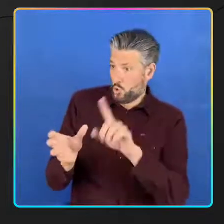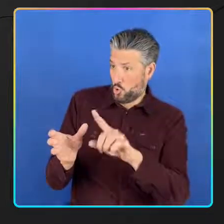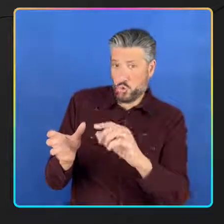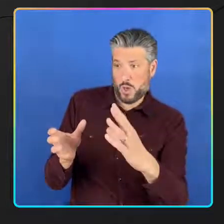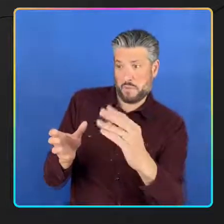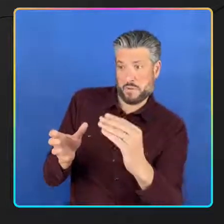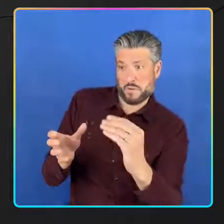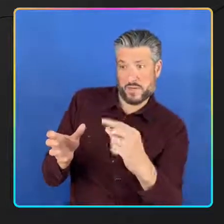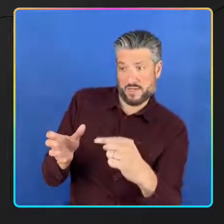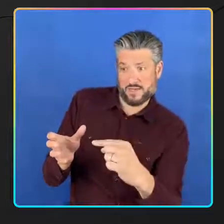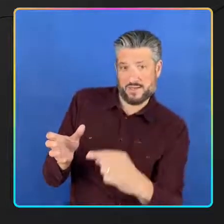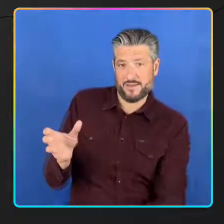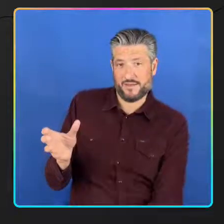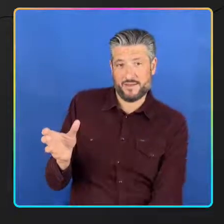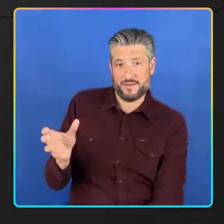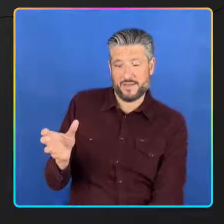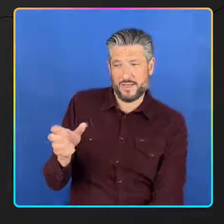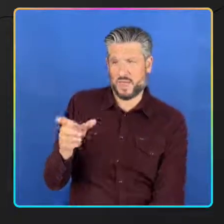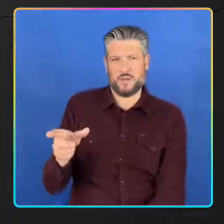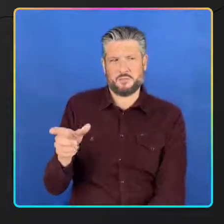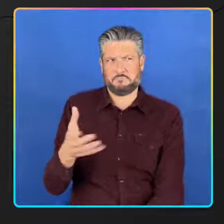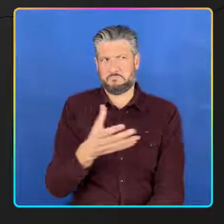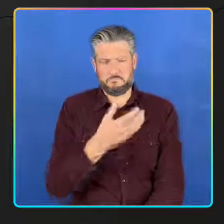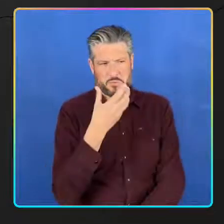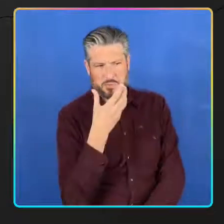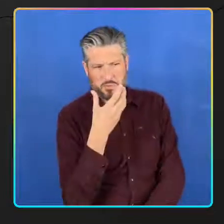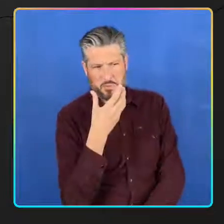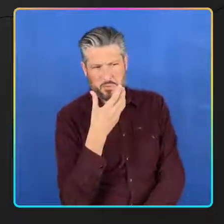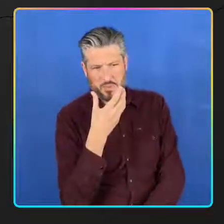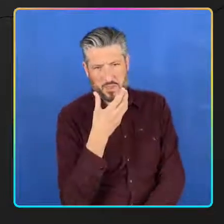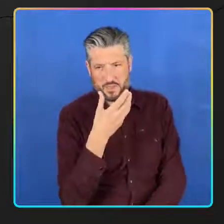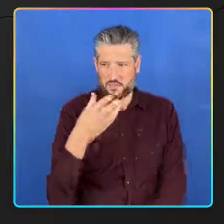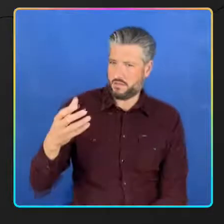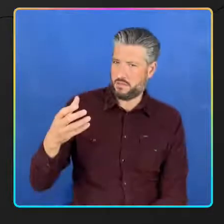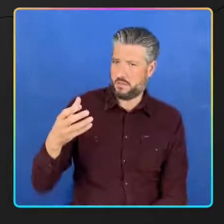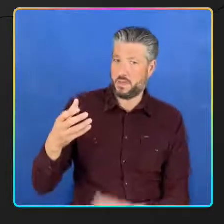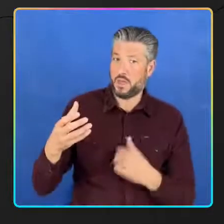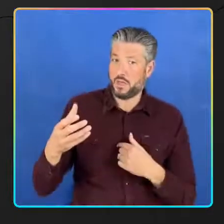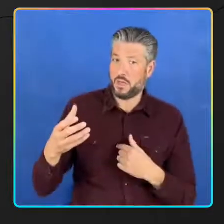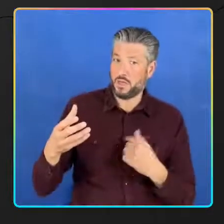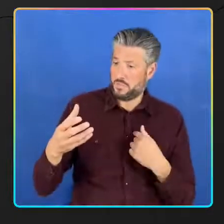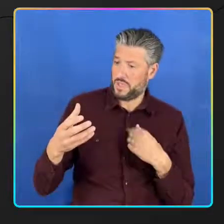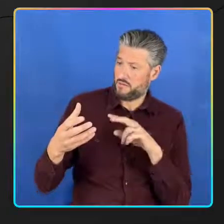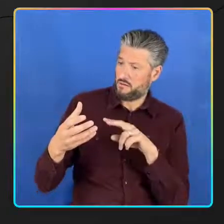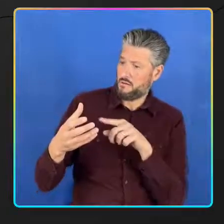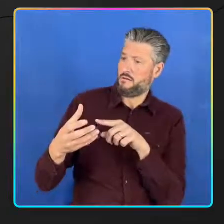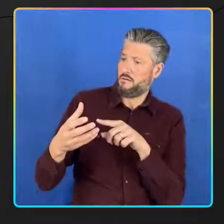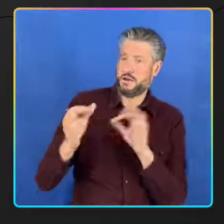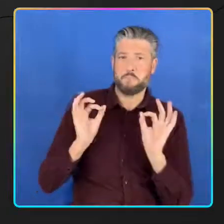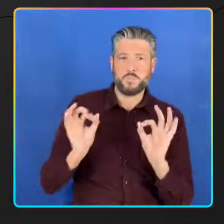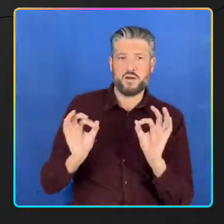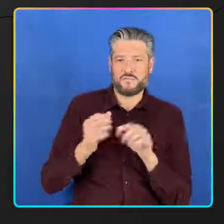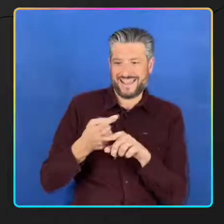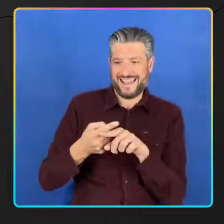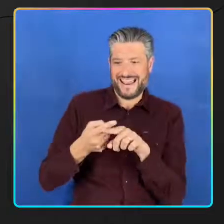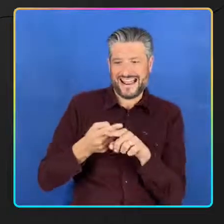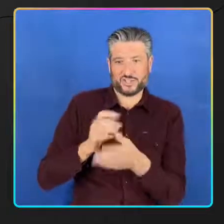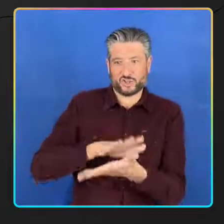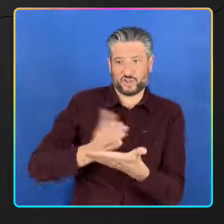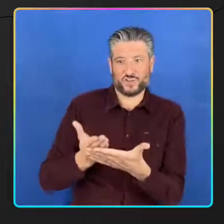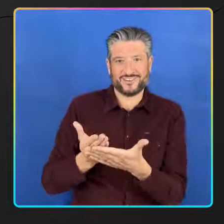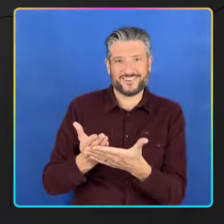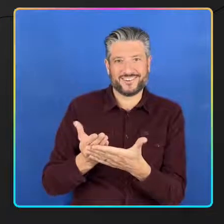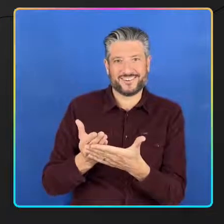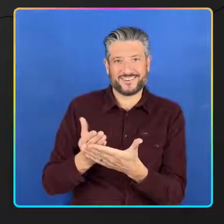saying. And he repeated, and then the phone just translated it to me in perfect English, right? And I was like,